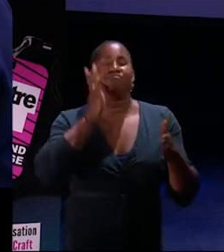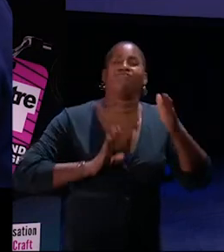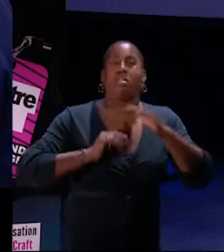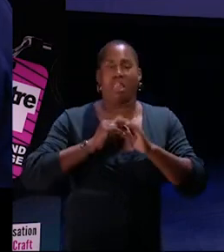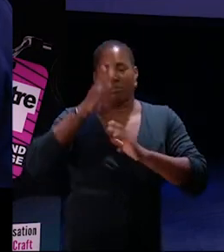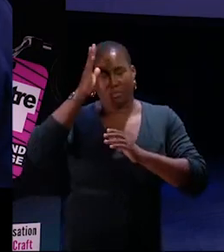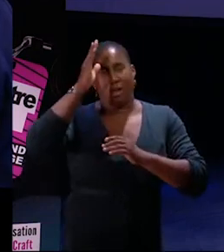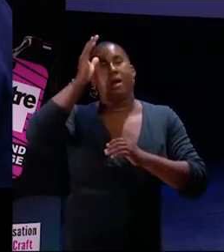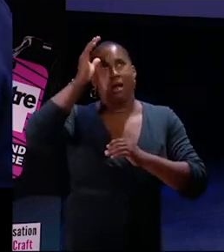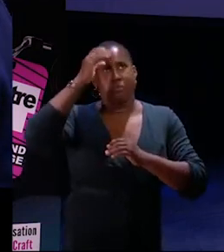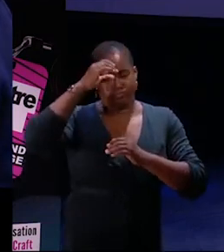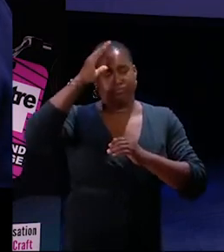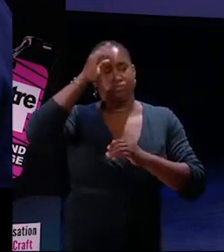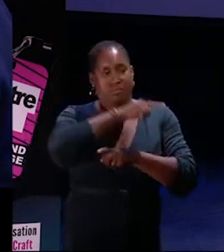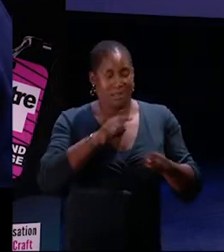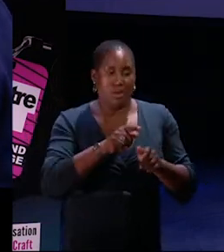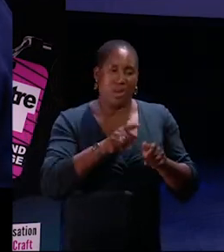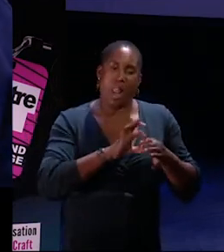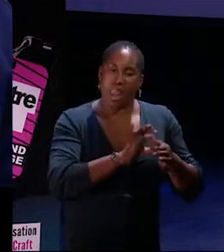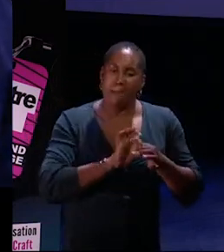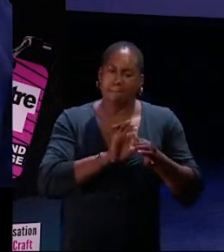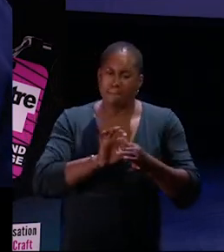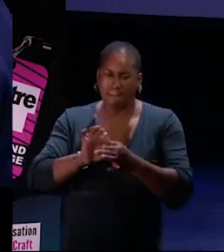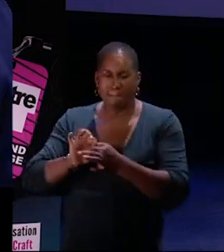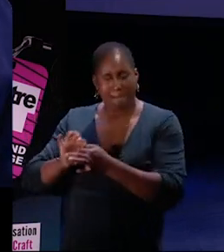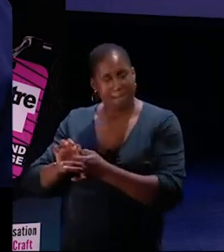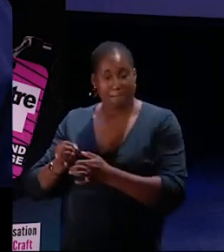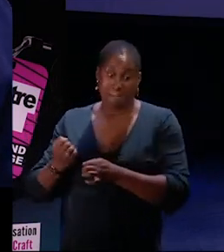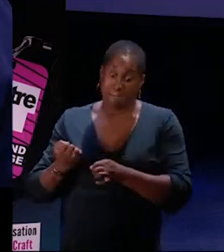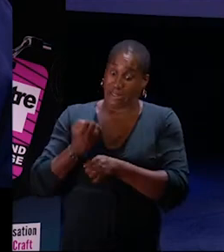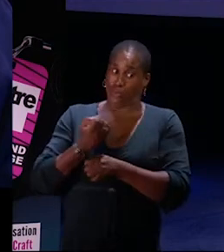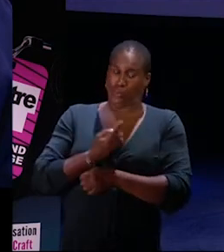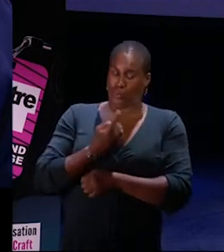and how you collaborate, it makes you a better designer.